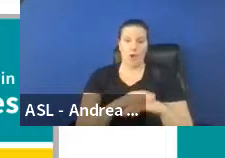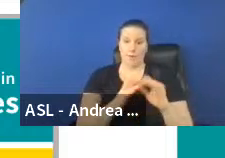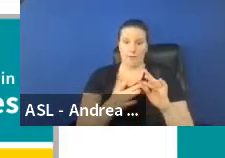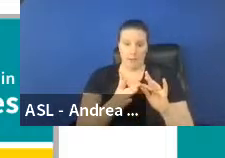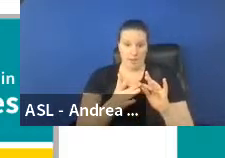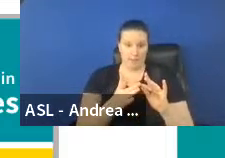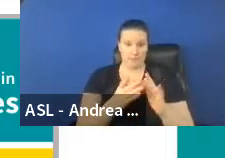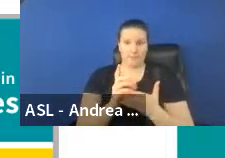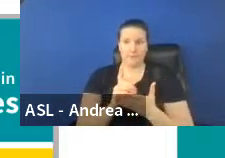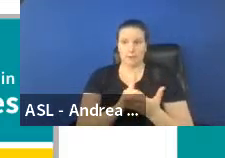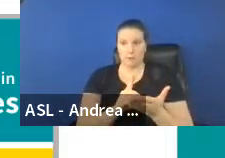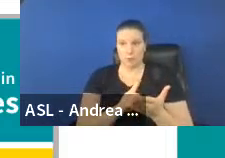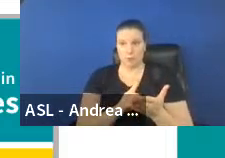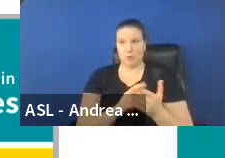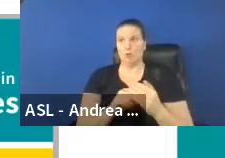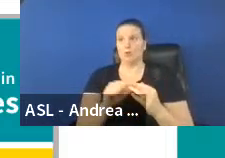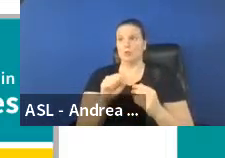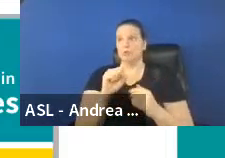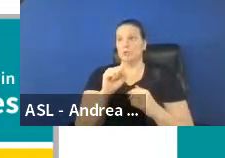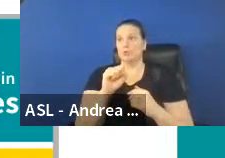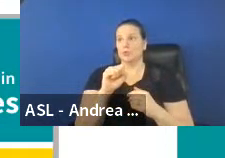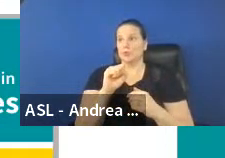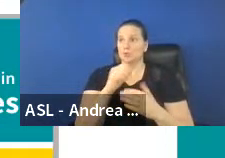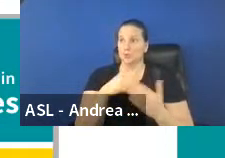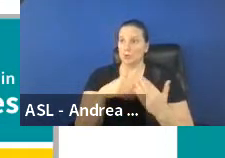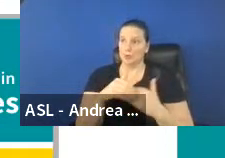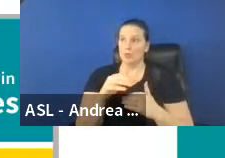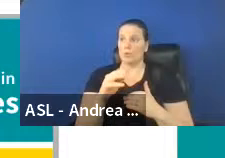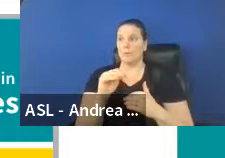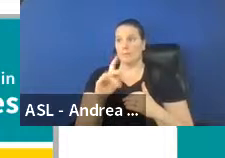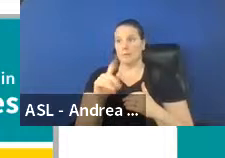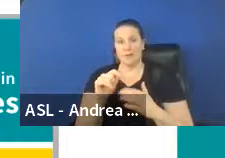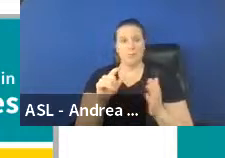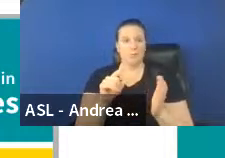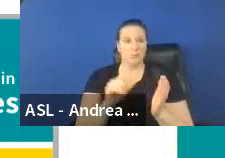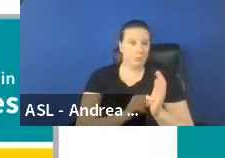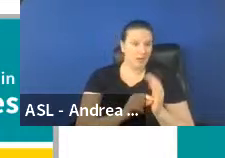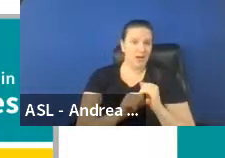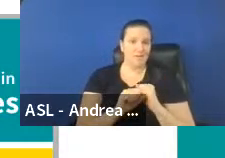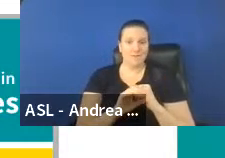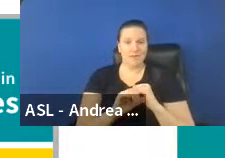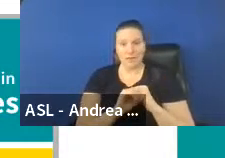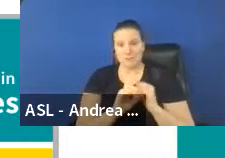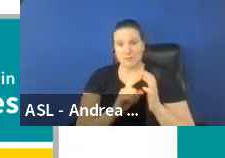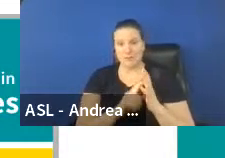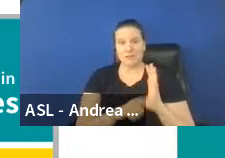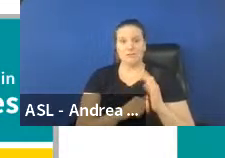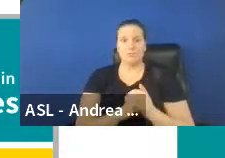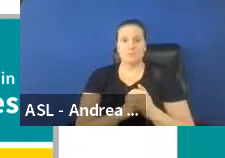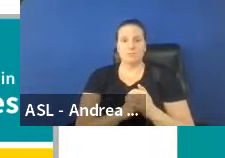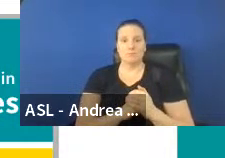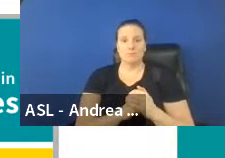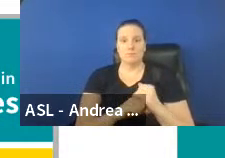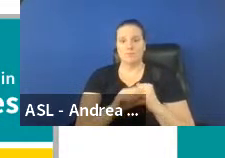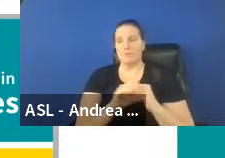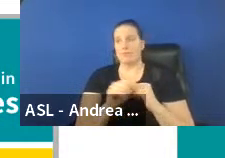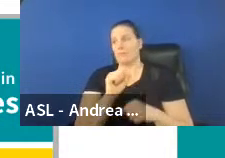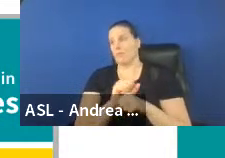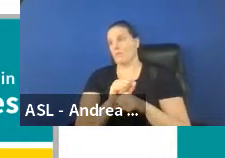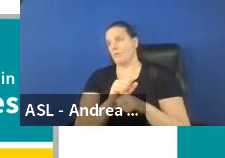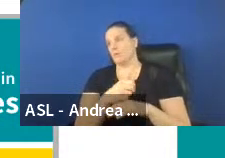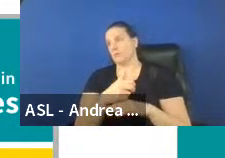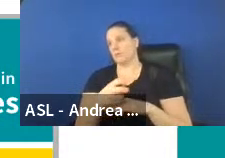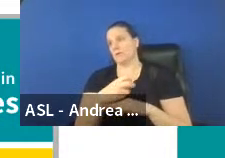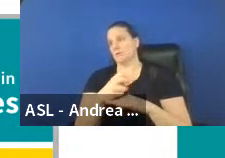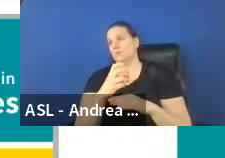online, digital, social media advertising, print advertising, advertising on through our transit partners,